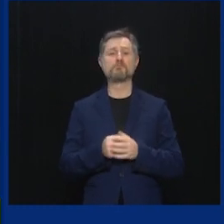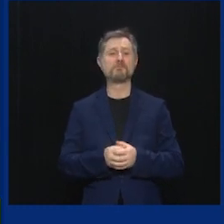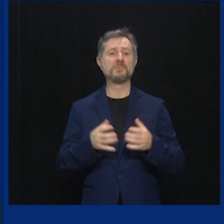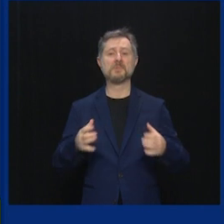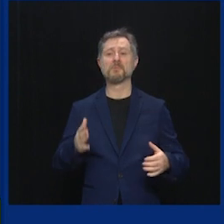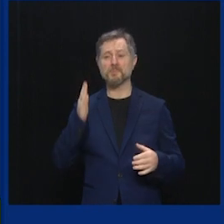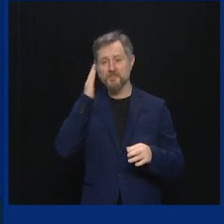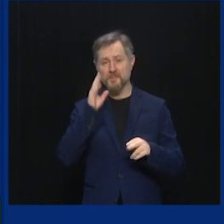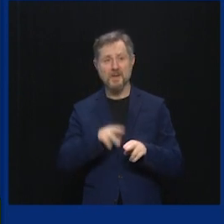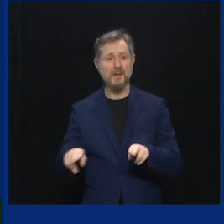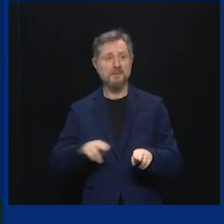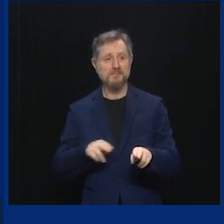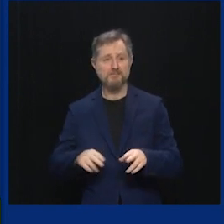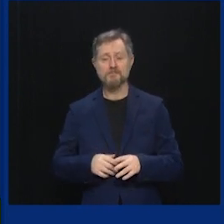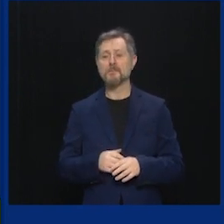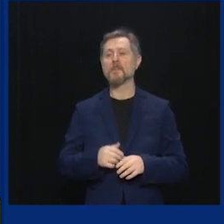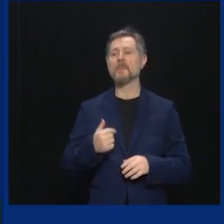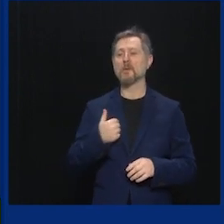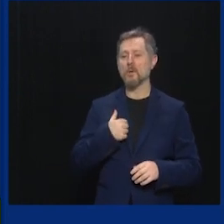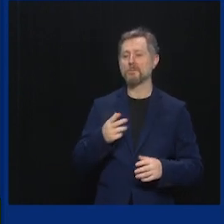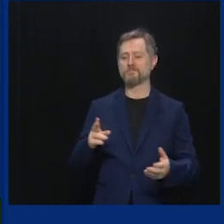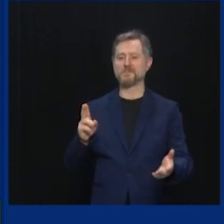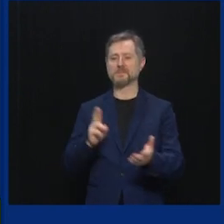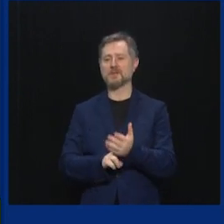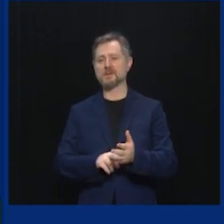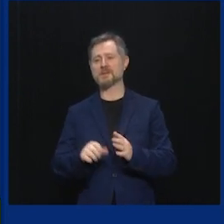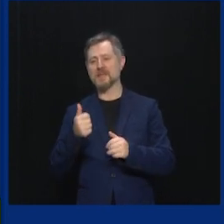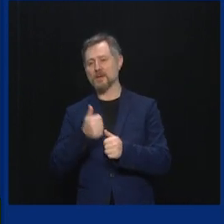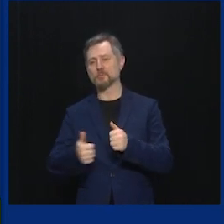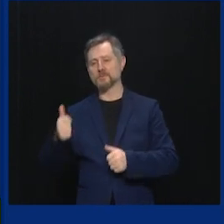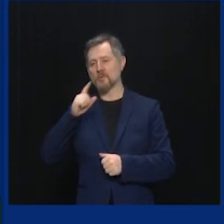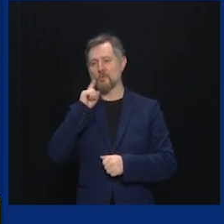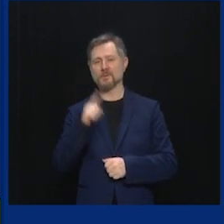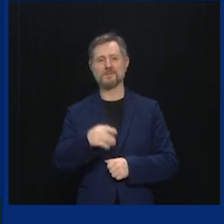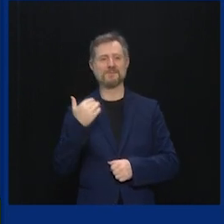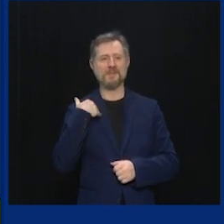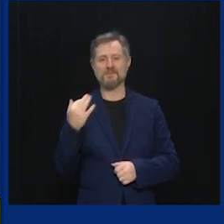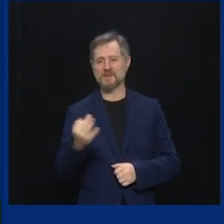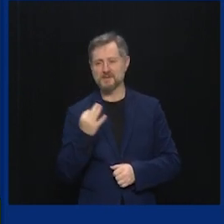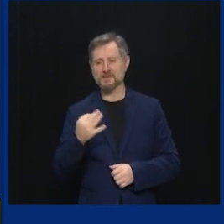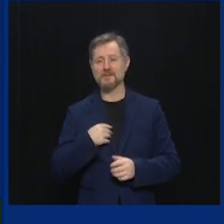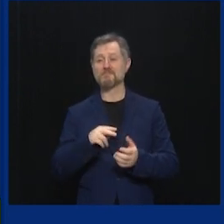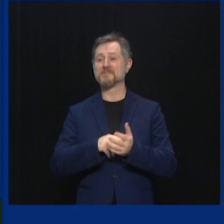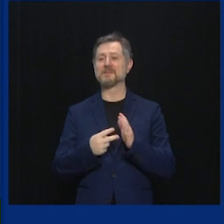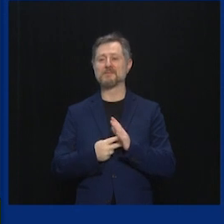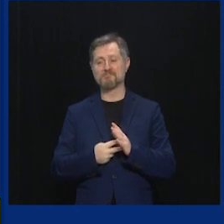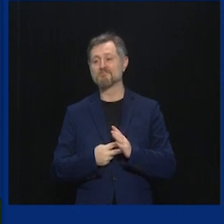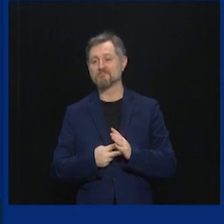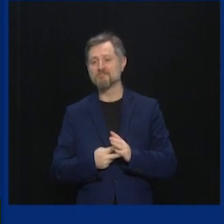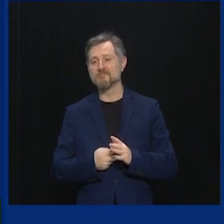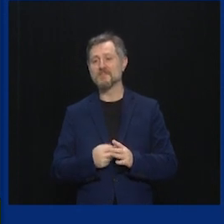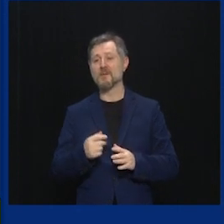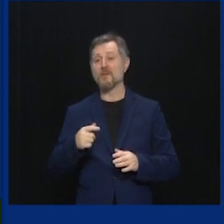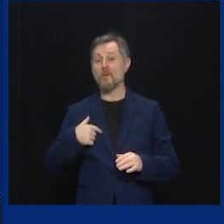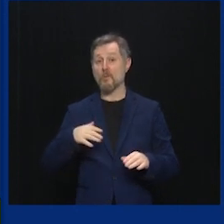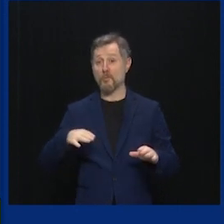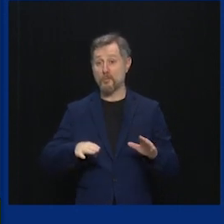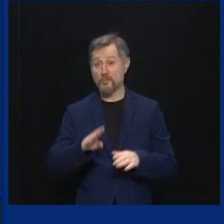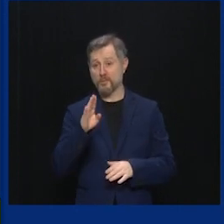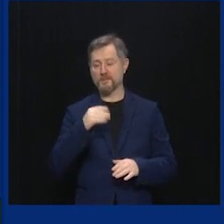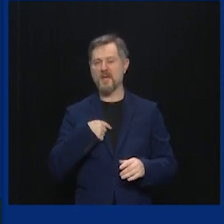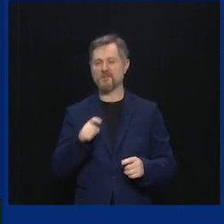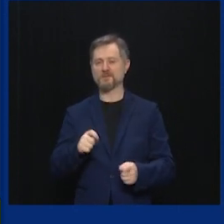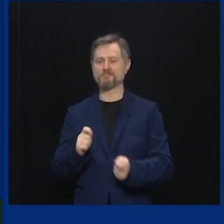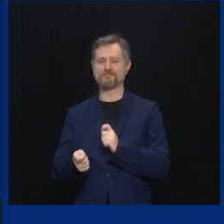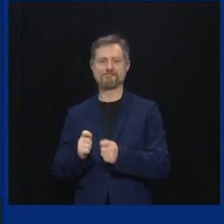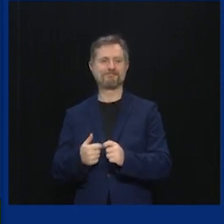First of all, that's why I signed this executive order on Friday. This allows us to have the flexibility, what we call the surge and flex strategy. And